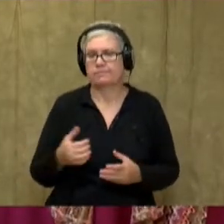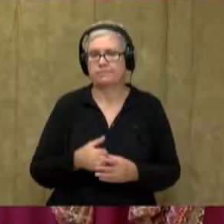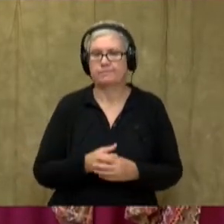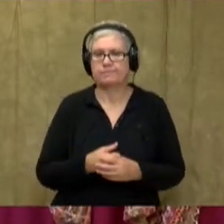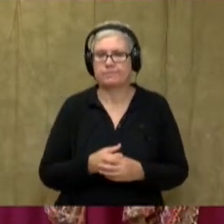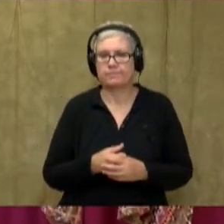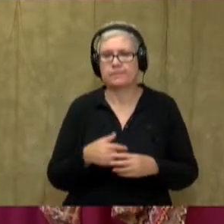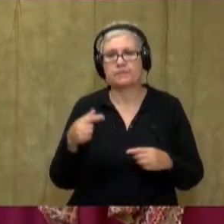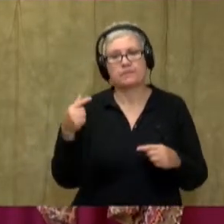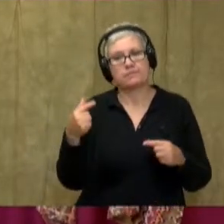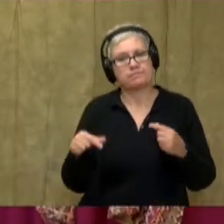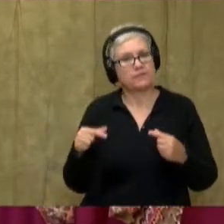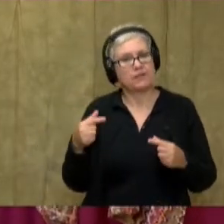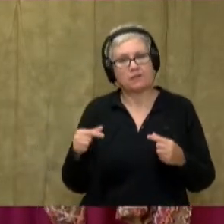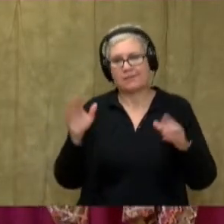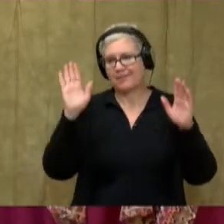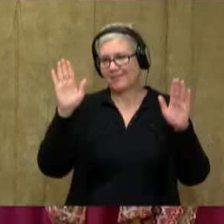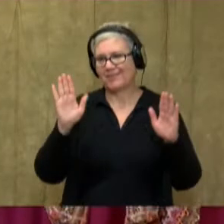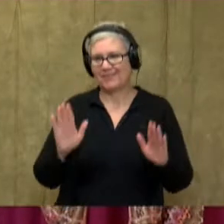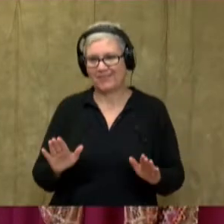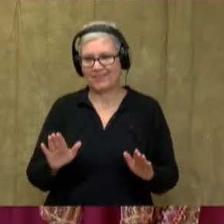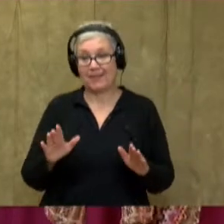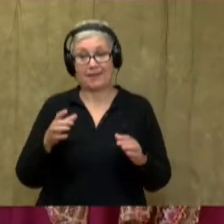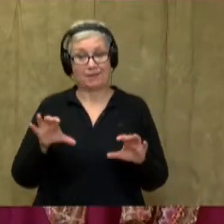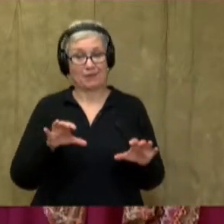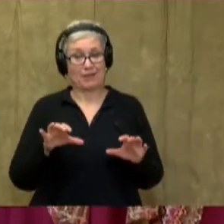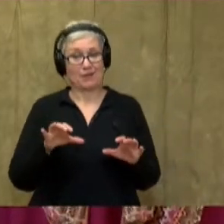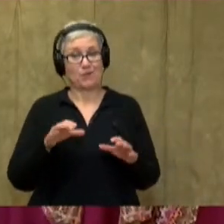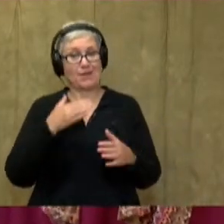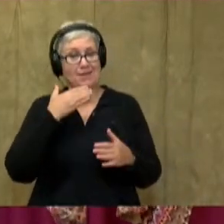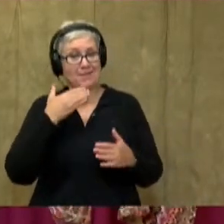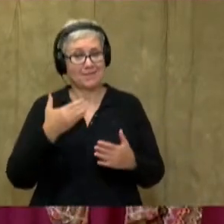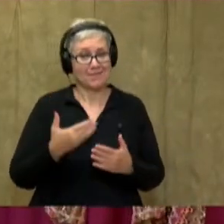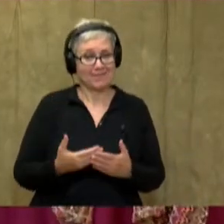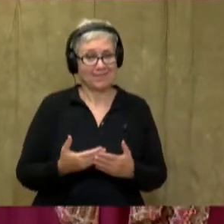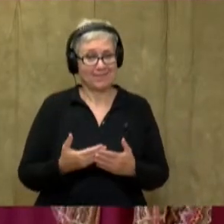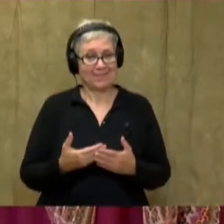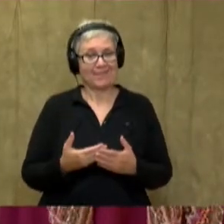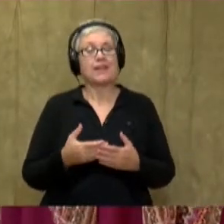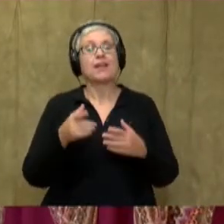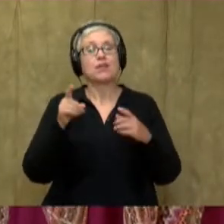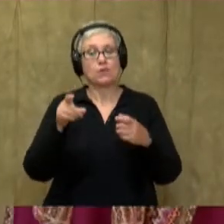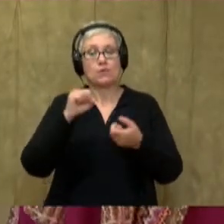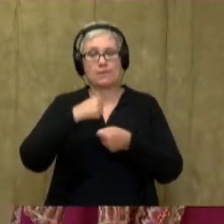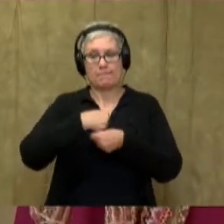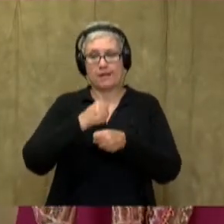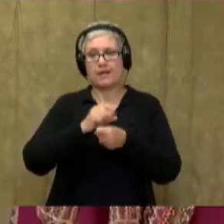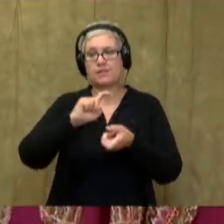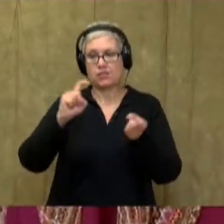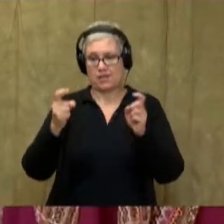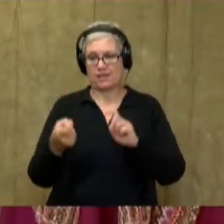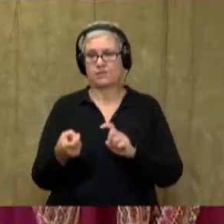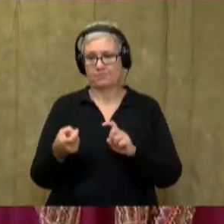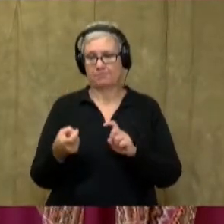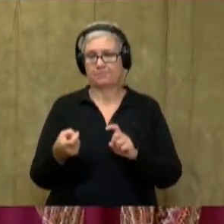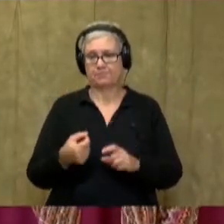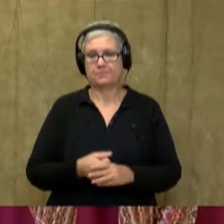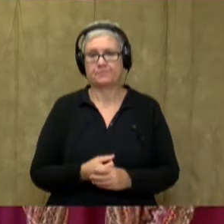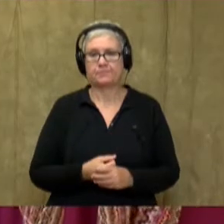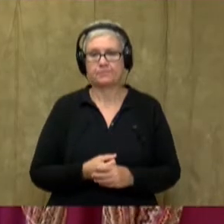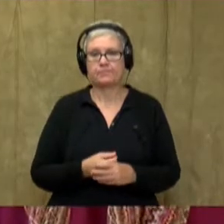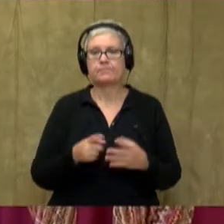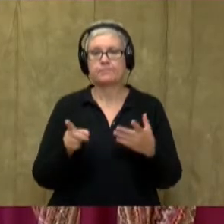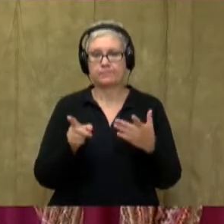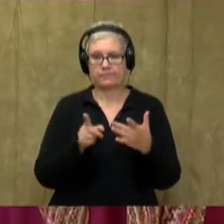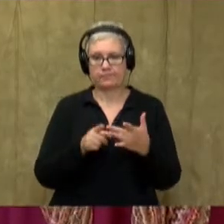argument. It's one of those, if you can learn to do this, you can make change. And the last question that you should be